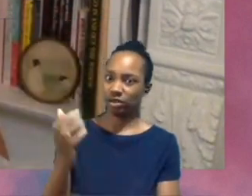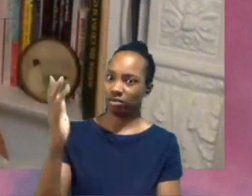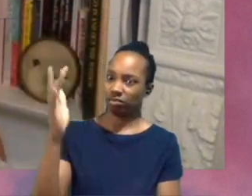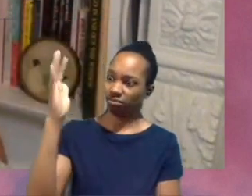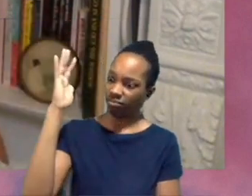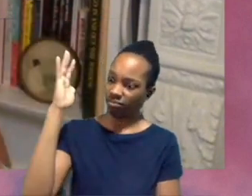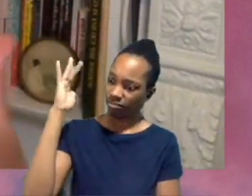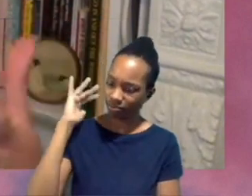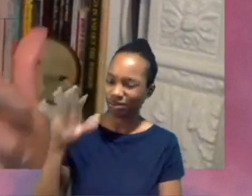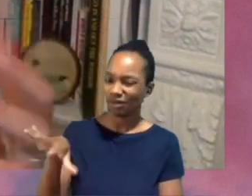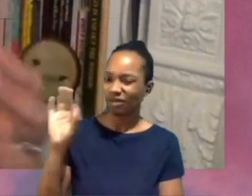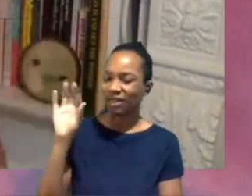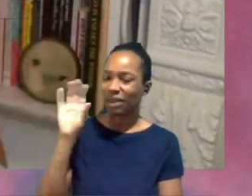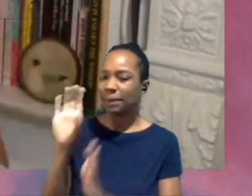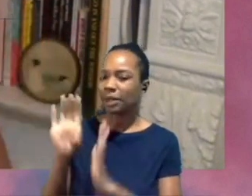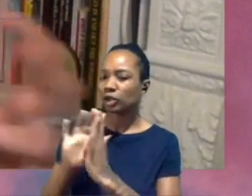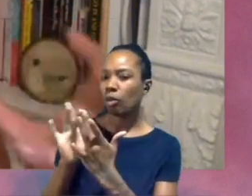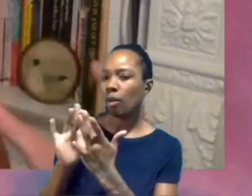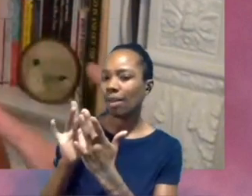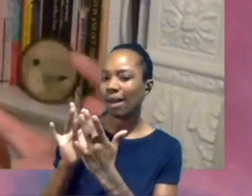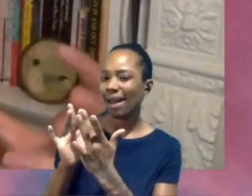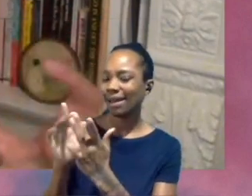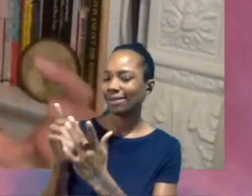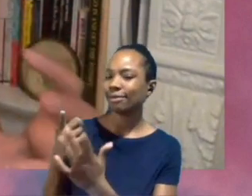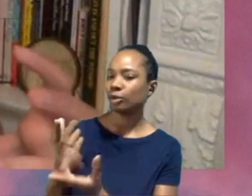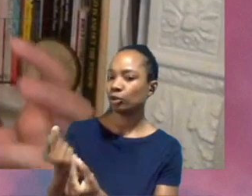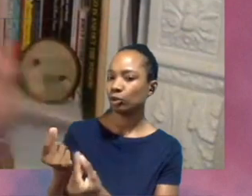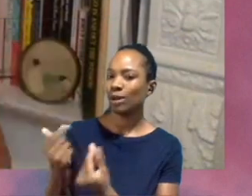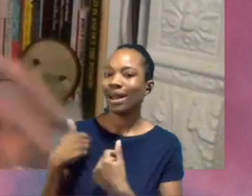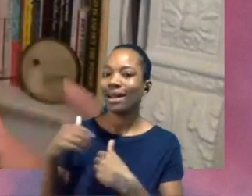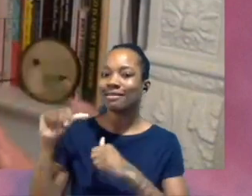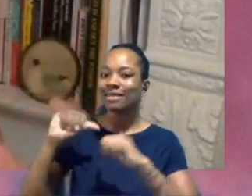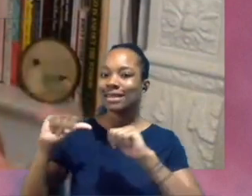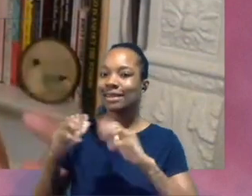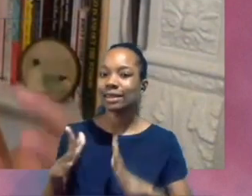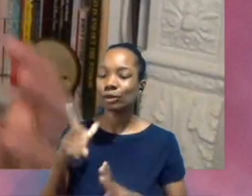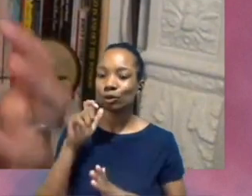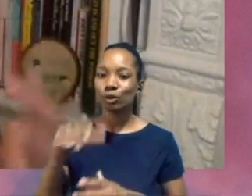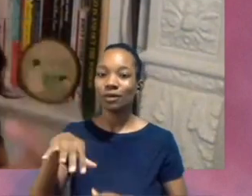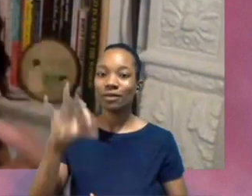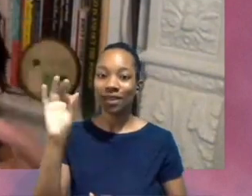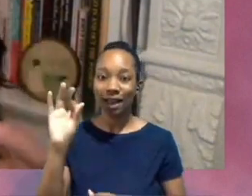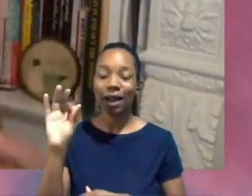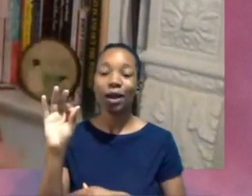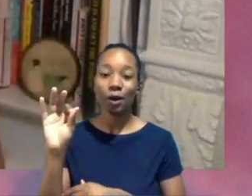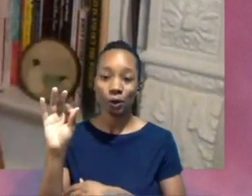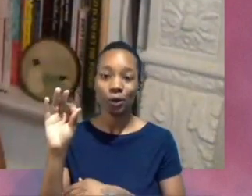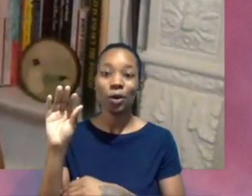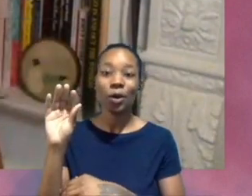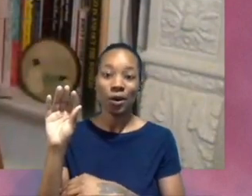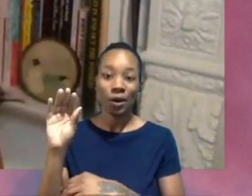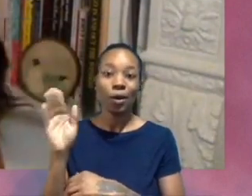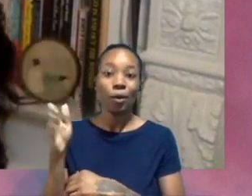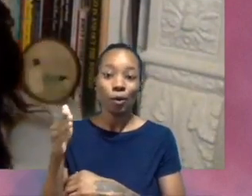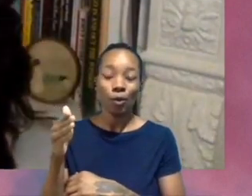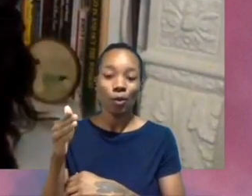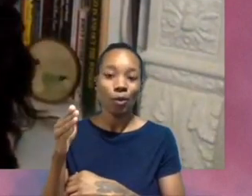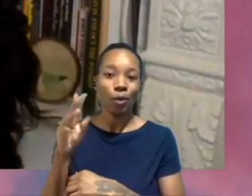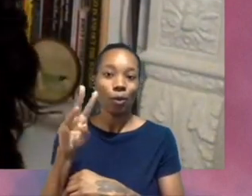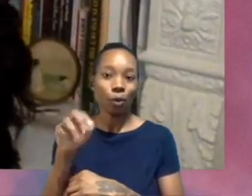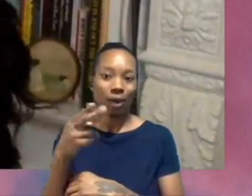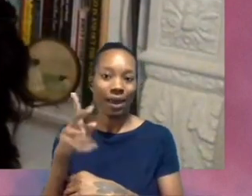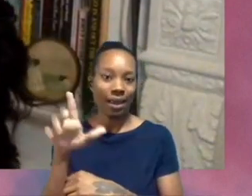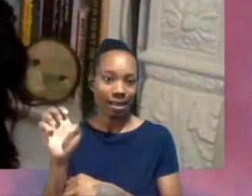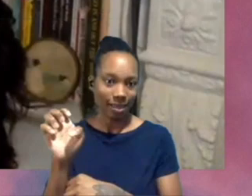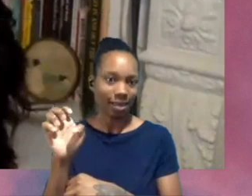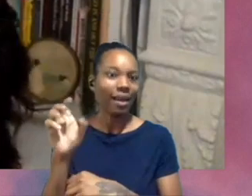had dissected a blue whale. And then in the dissection, they took the heart out of the whale and they hung it